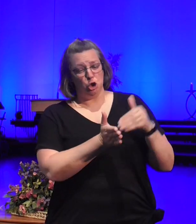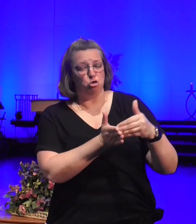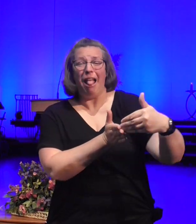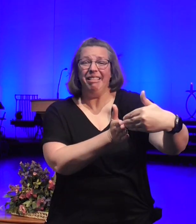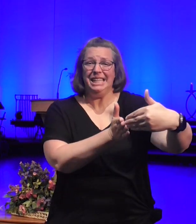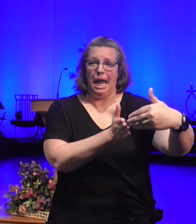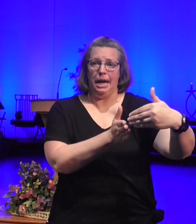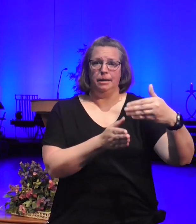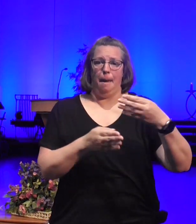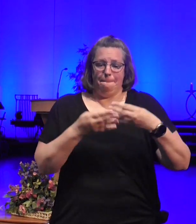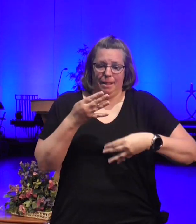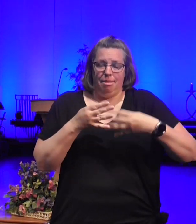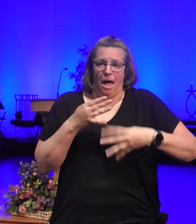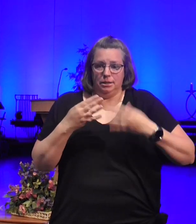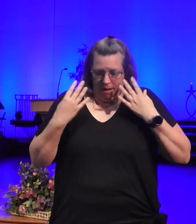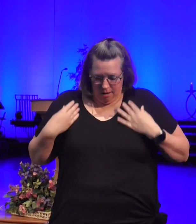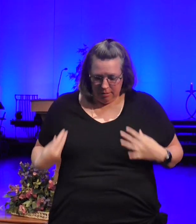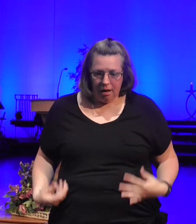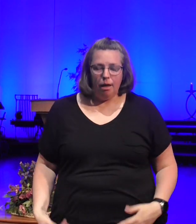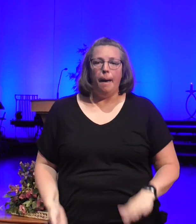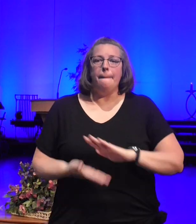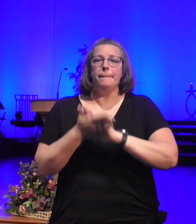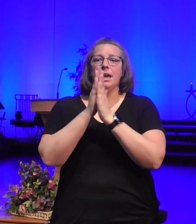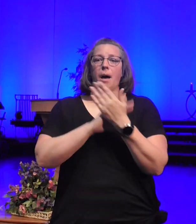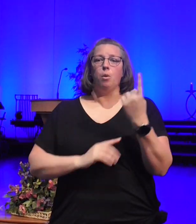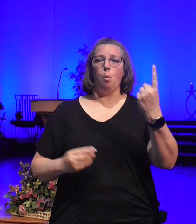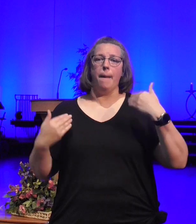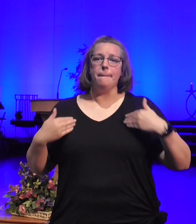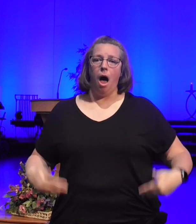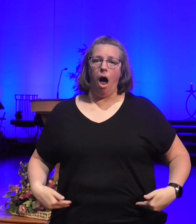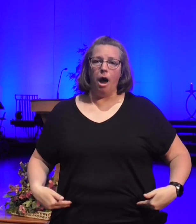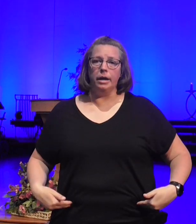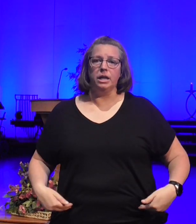one body to become one blood, just as